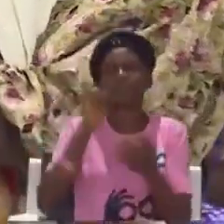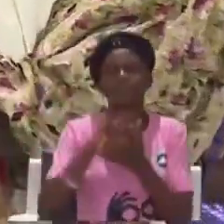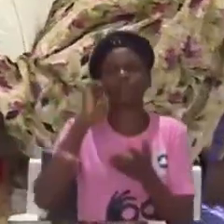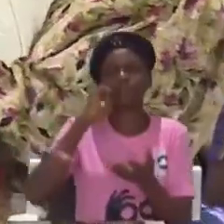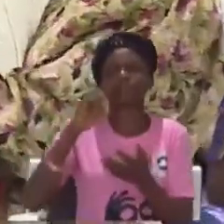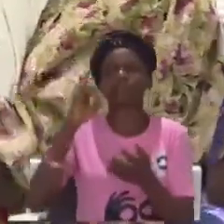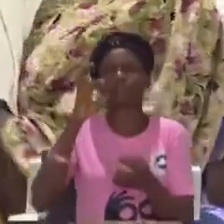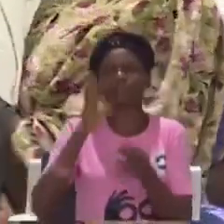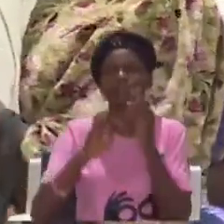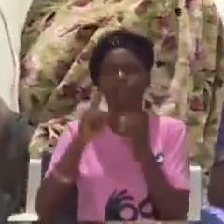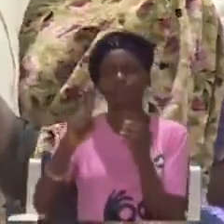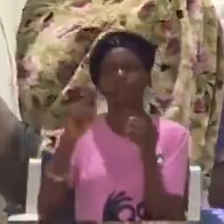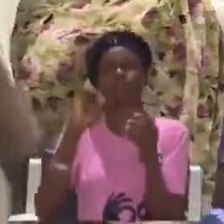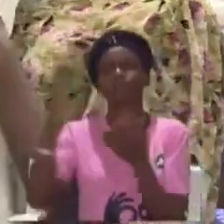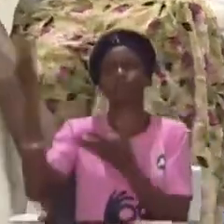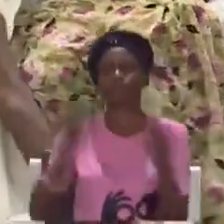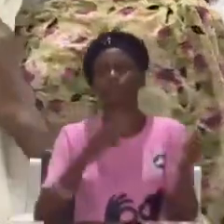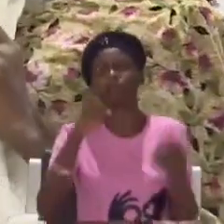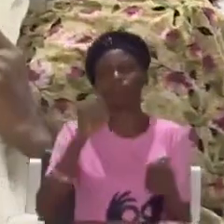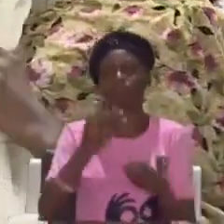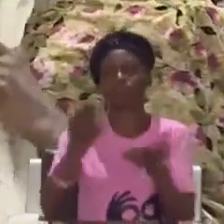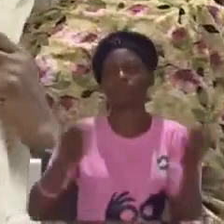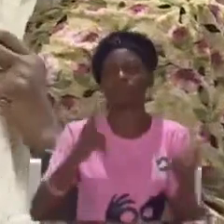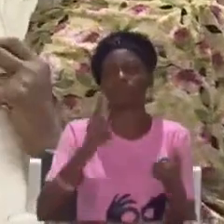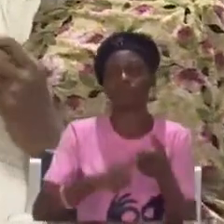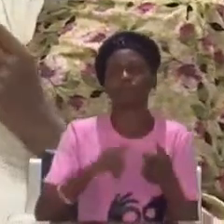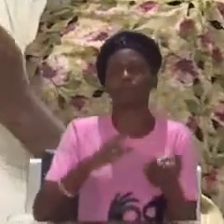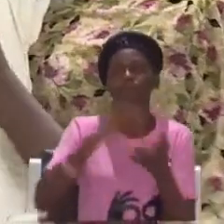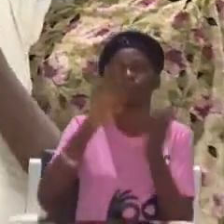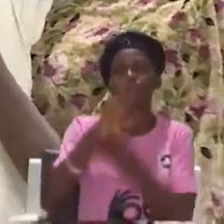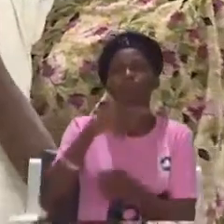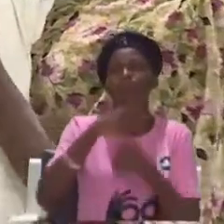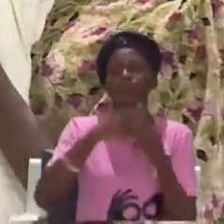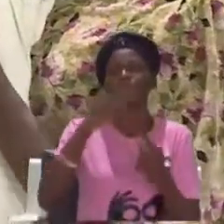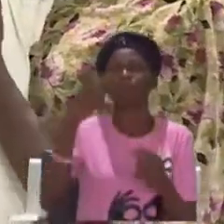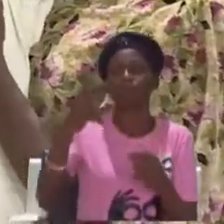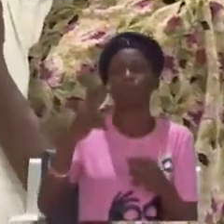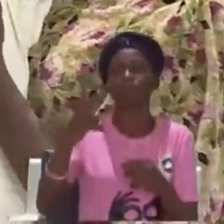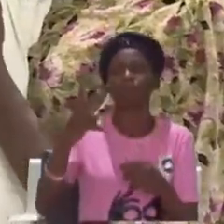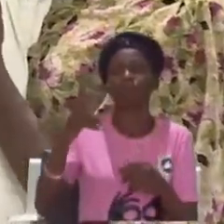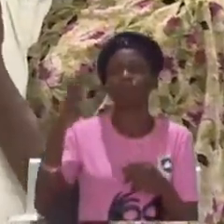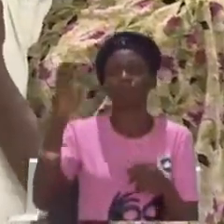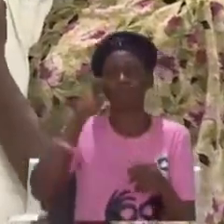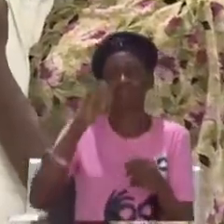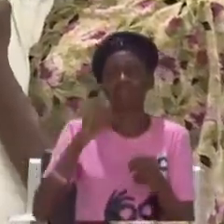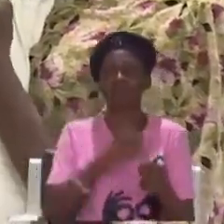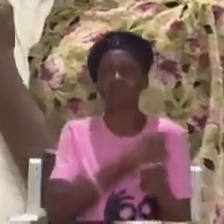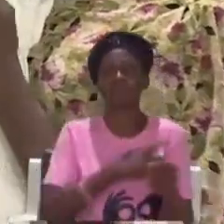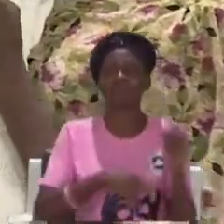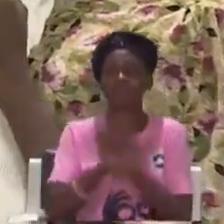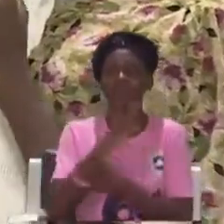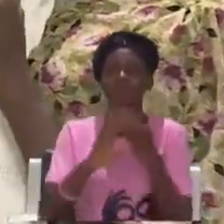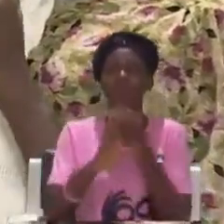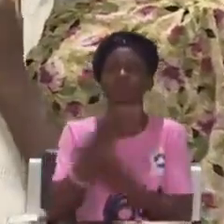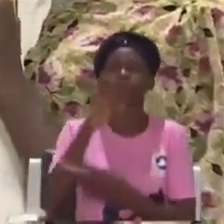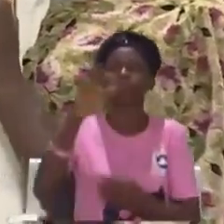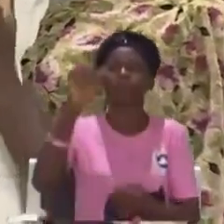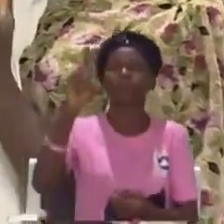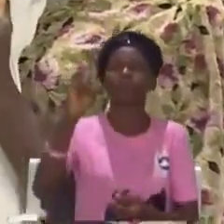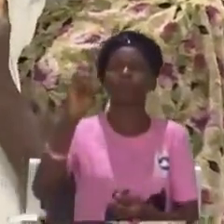it is one, I will bring him come here. But when it is two, I really appreciate God. God of